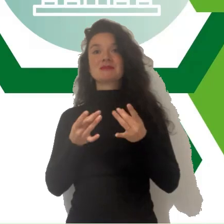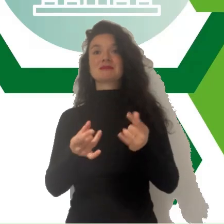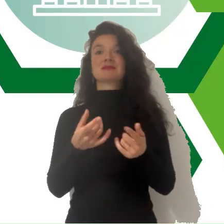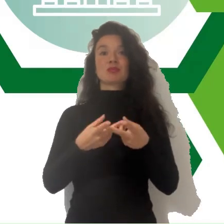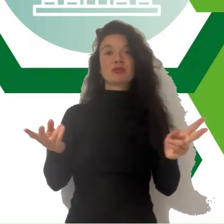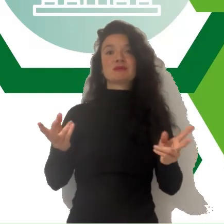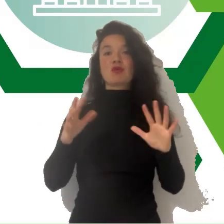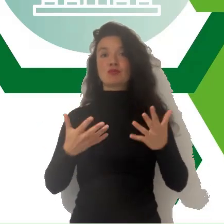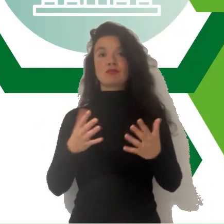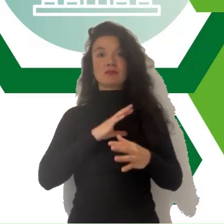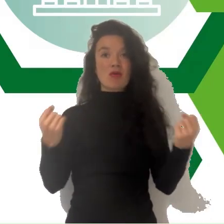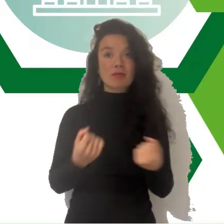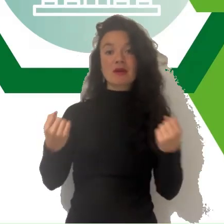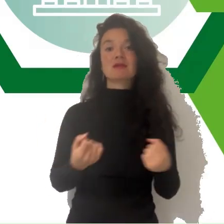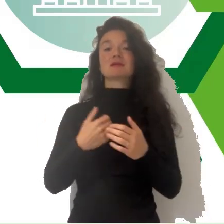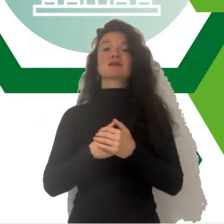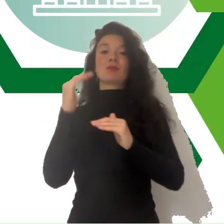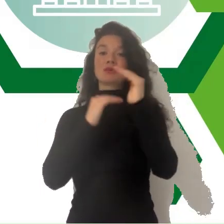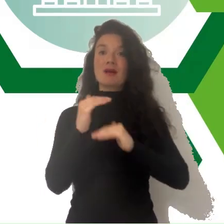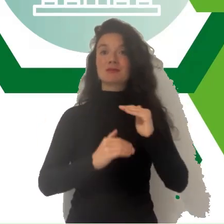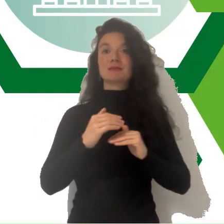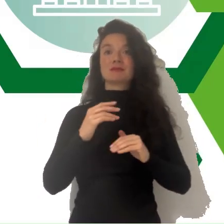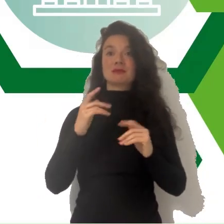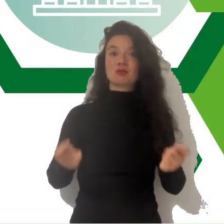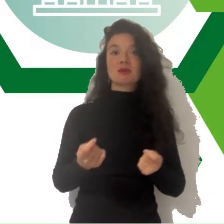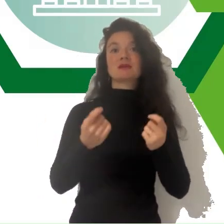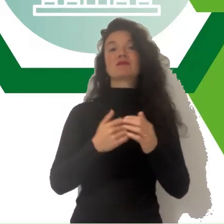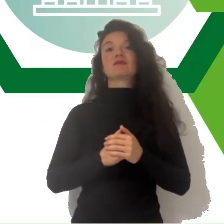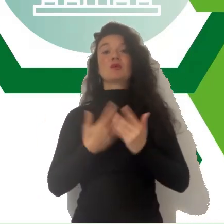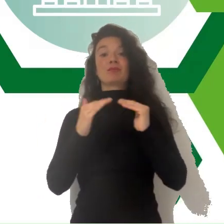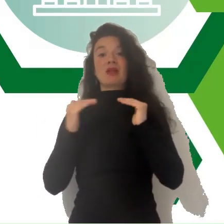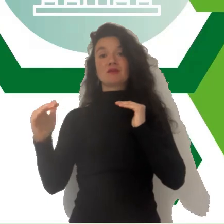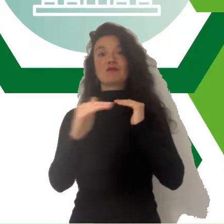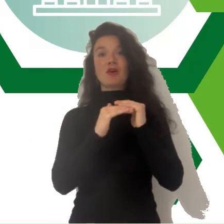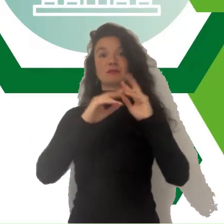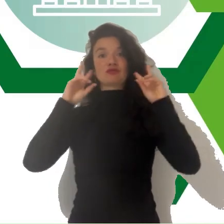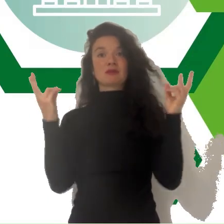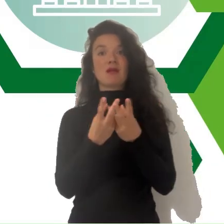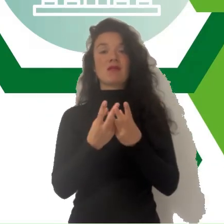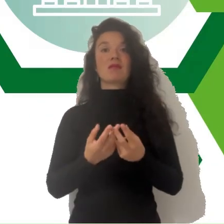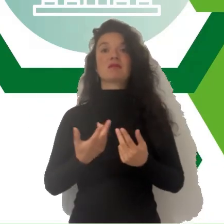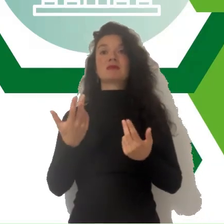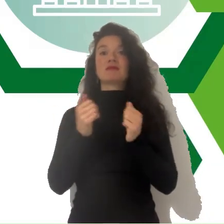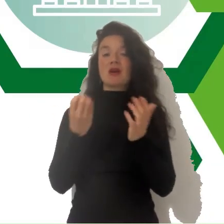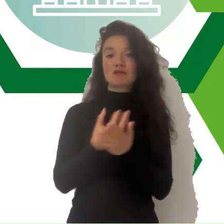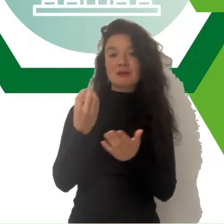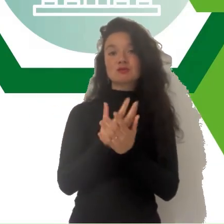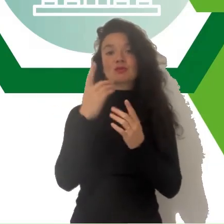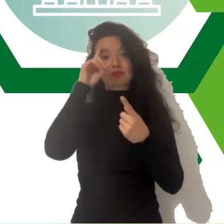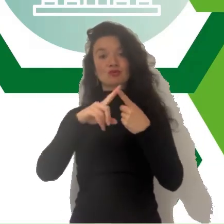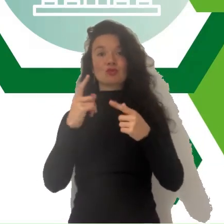for sustainability, offer subsidies, tax breaks, or grant to businesses and